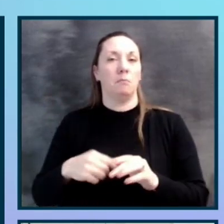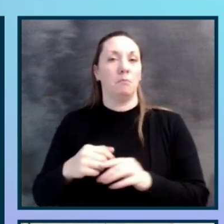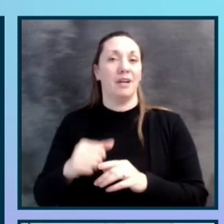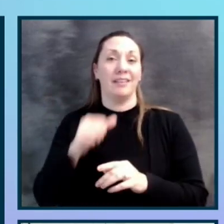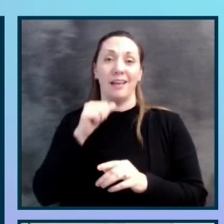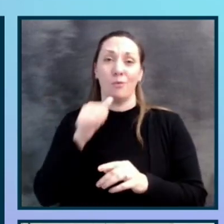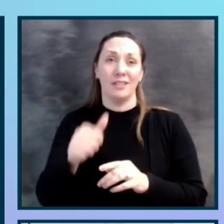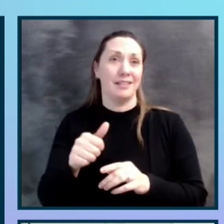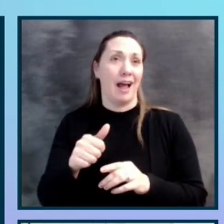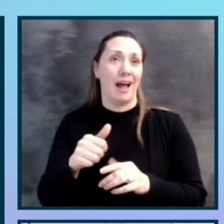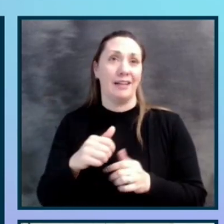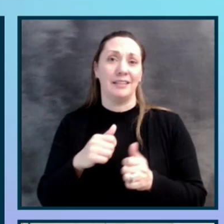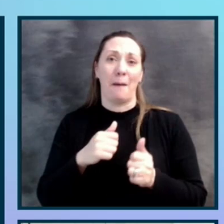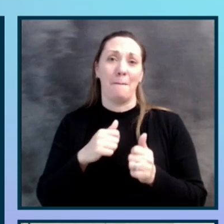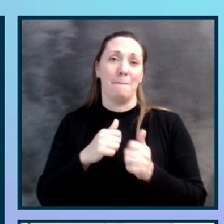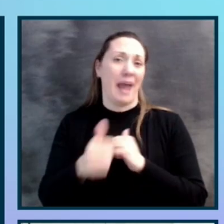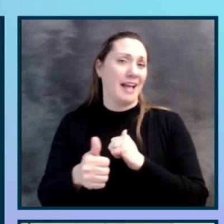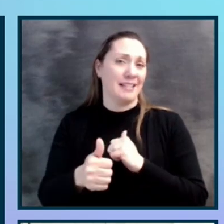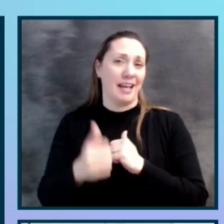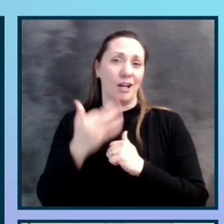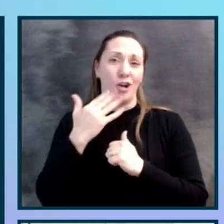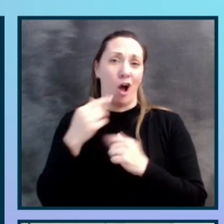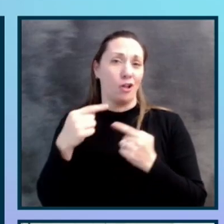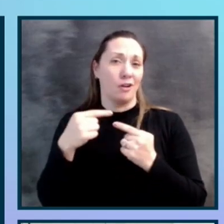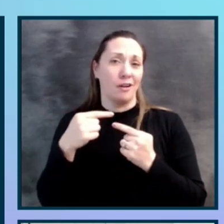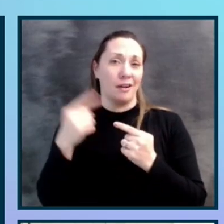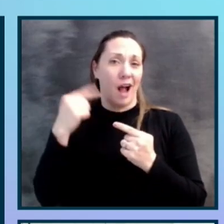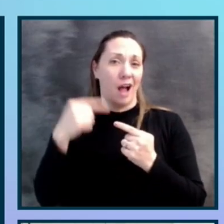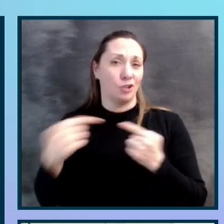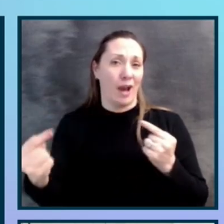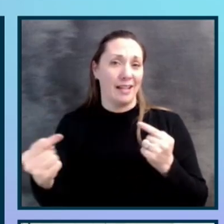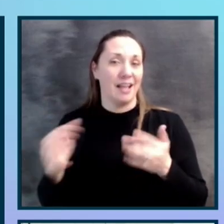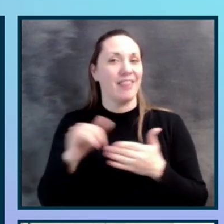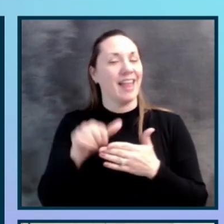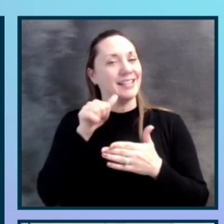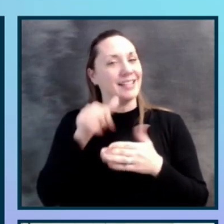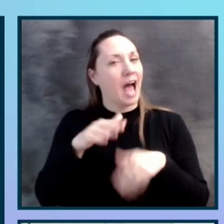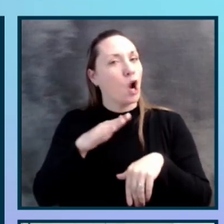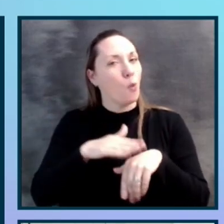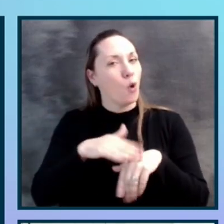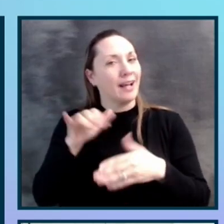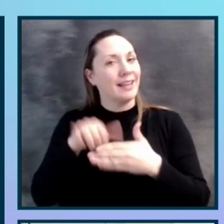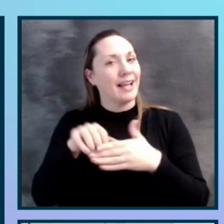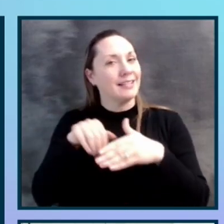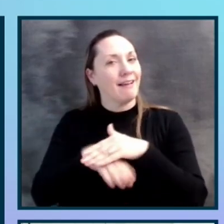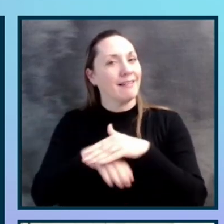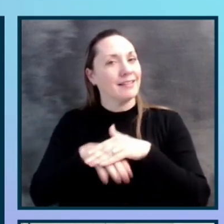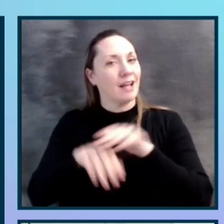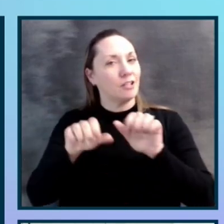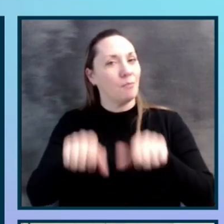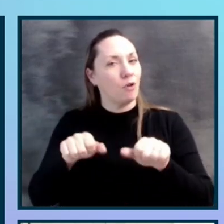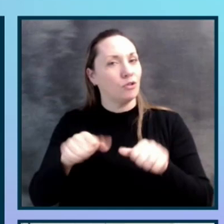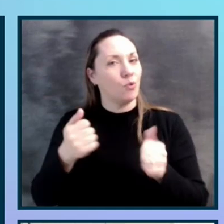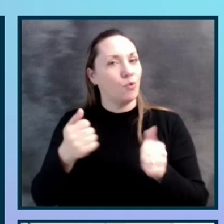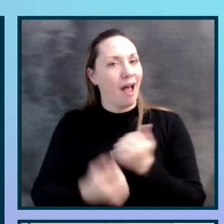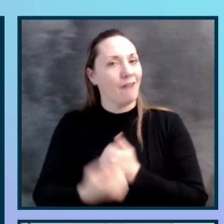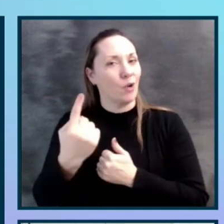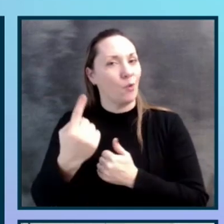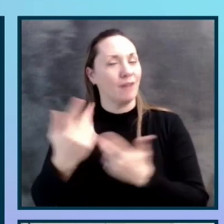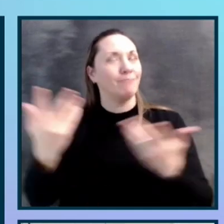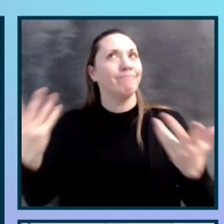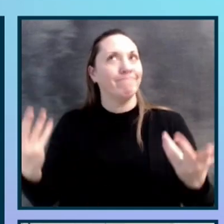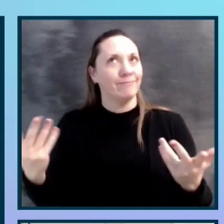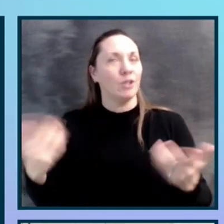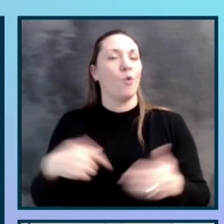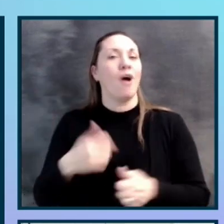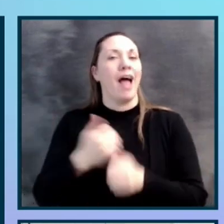color contrast. So that is not a warning that is accessible to everyone. They're for everyone. So